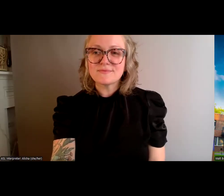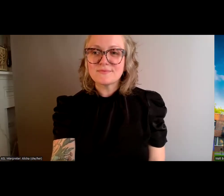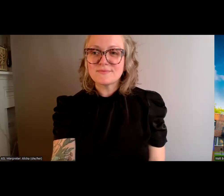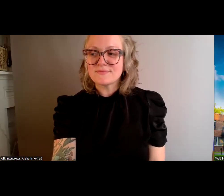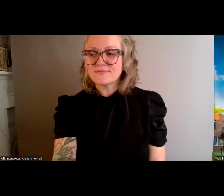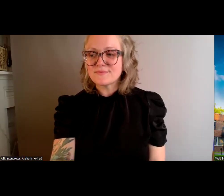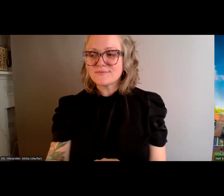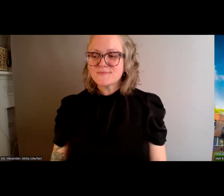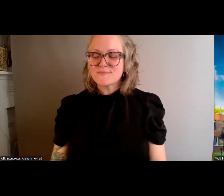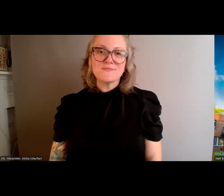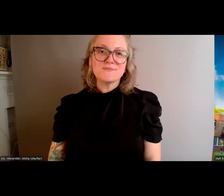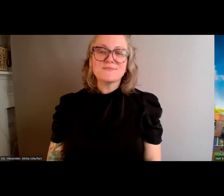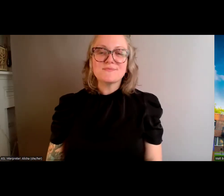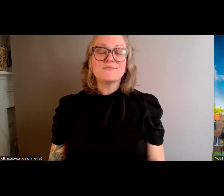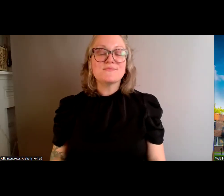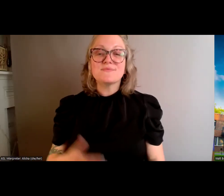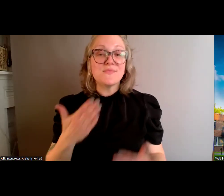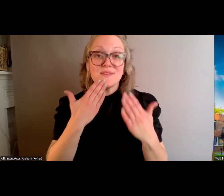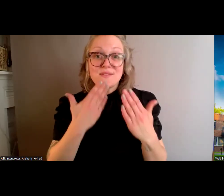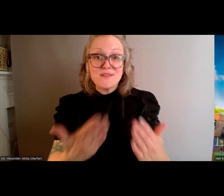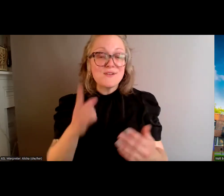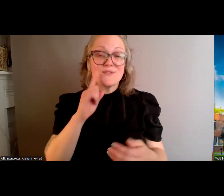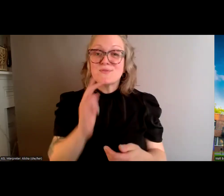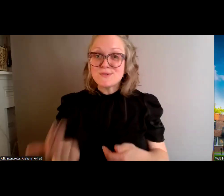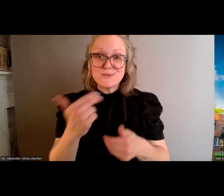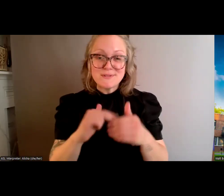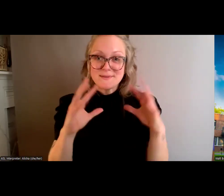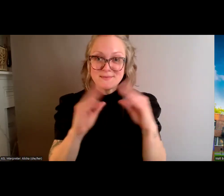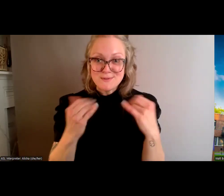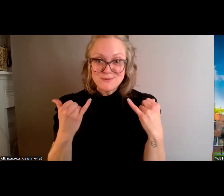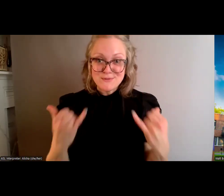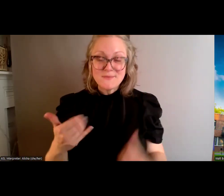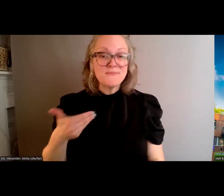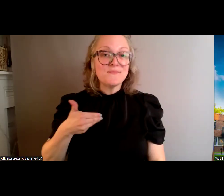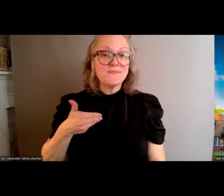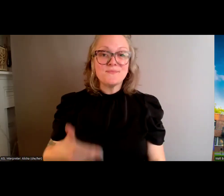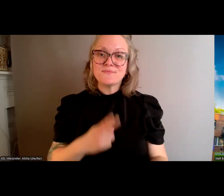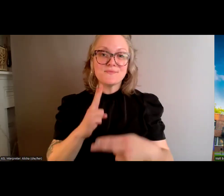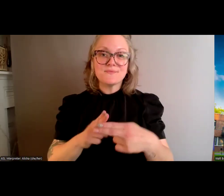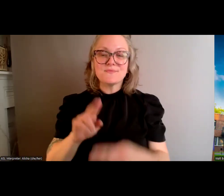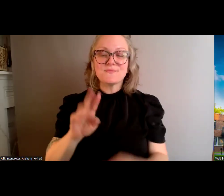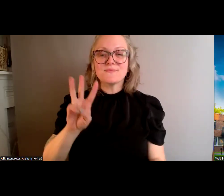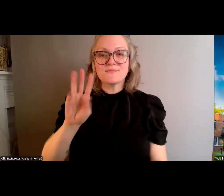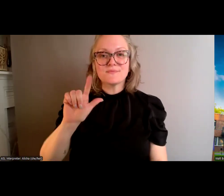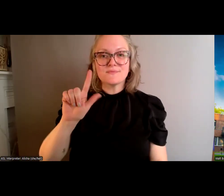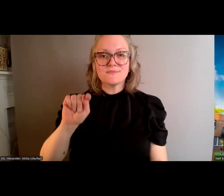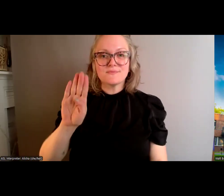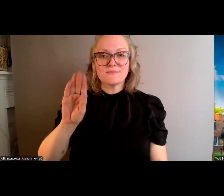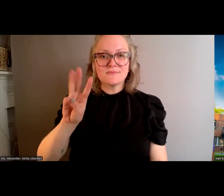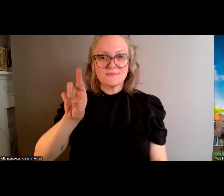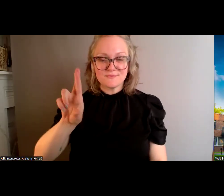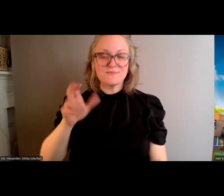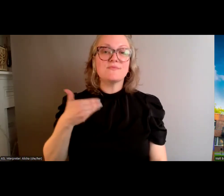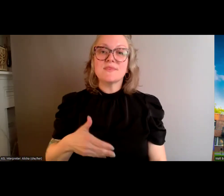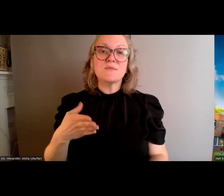Thank you all for joining us today. My name is Walt Bauer, and I'm the Pre-Service Training Coordinator